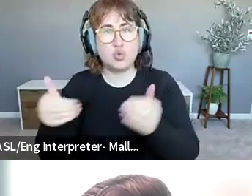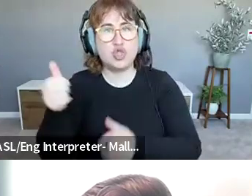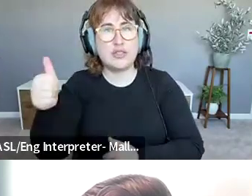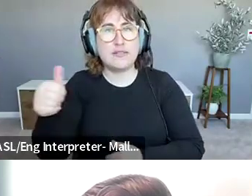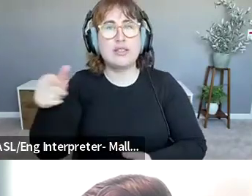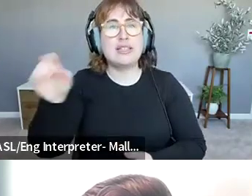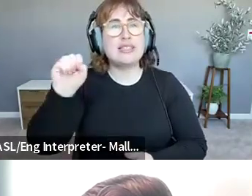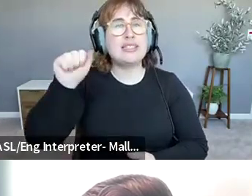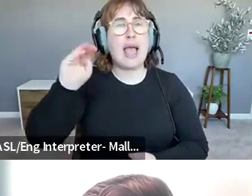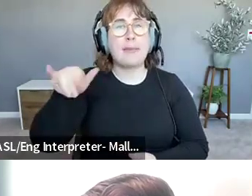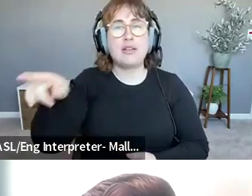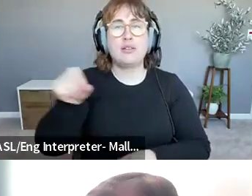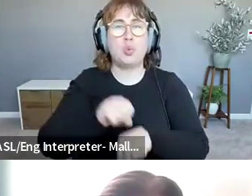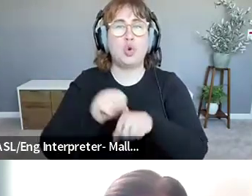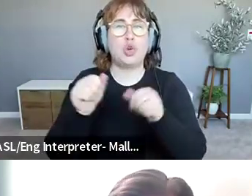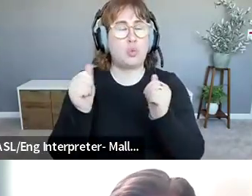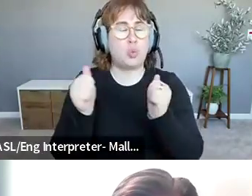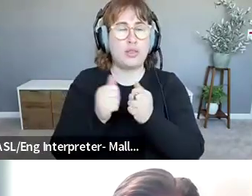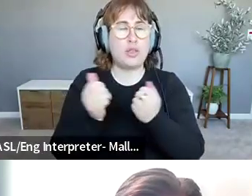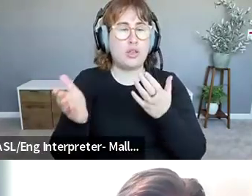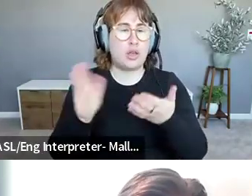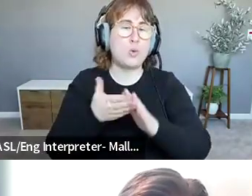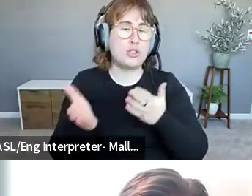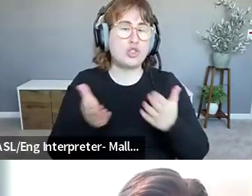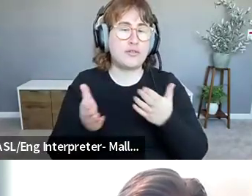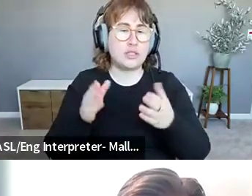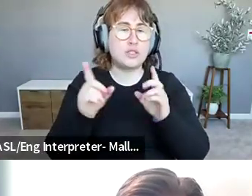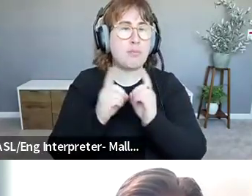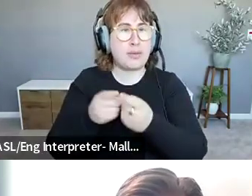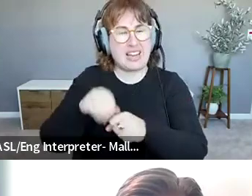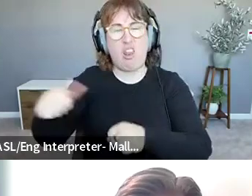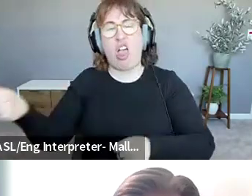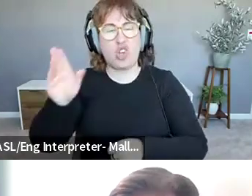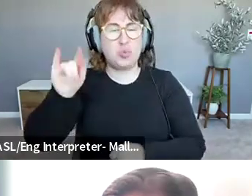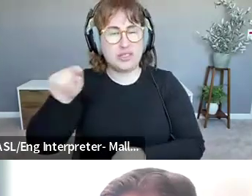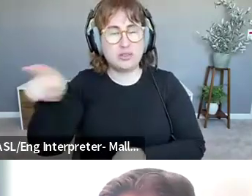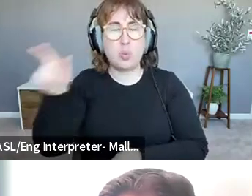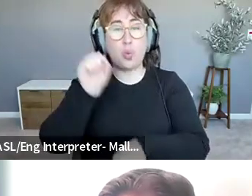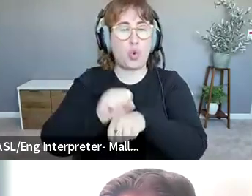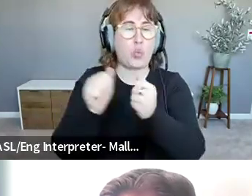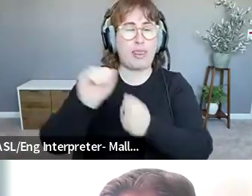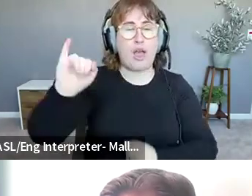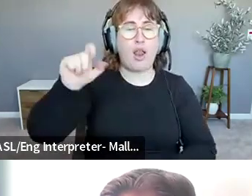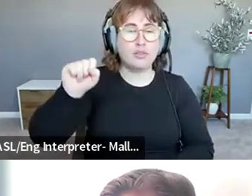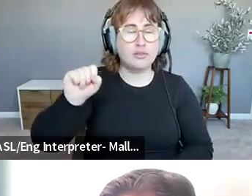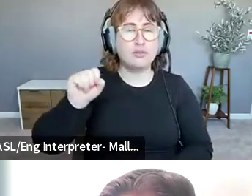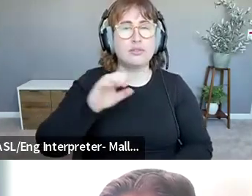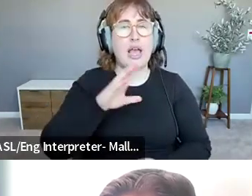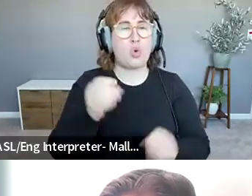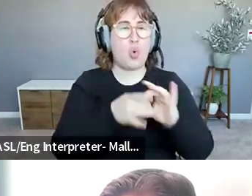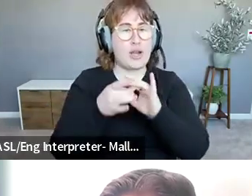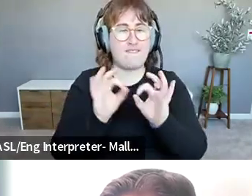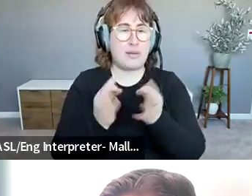Sammy she's been in the community services department in another unit, and she will be working on our ILS and our coordinated